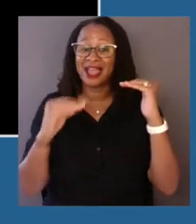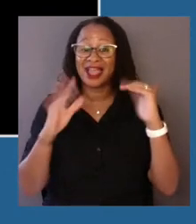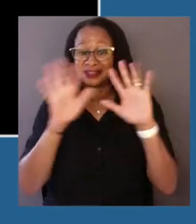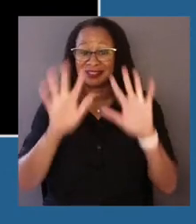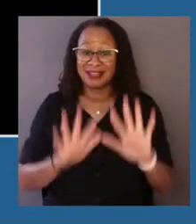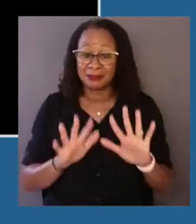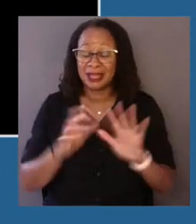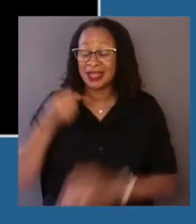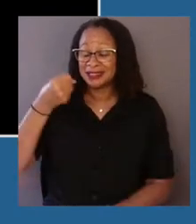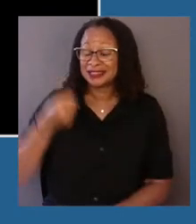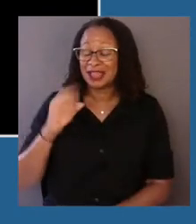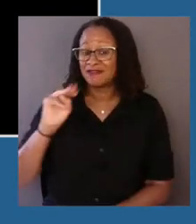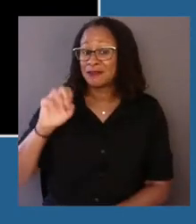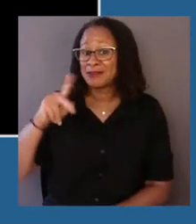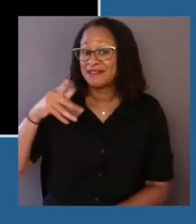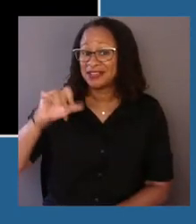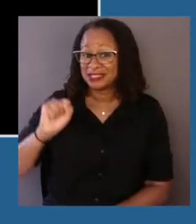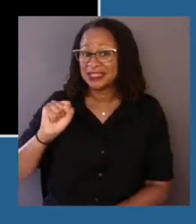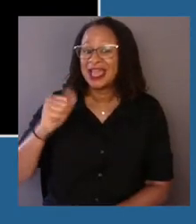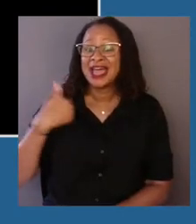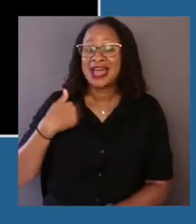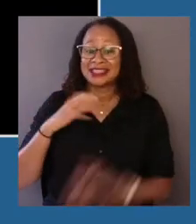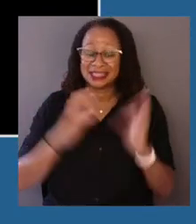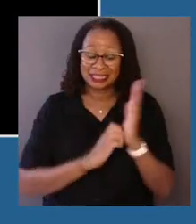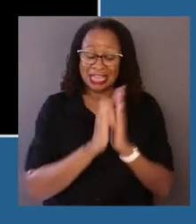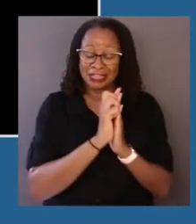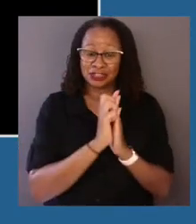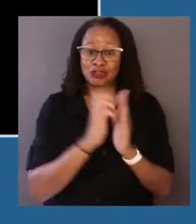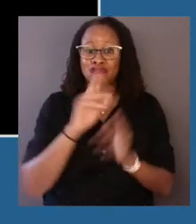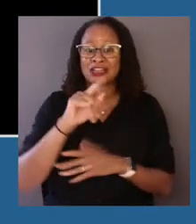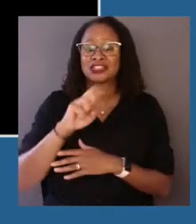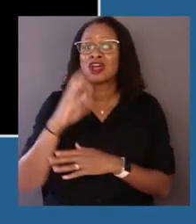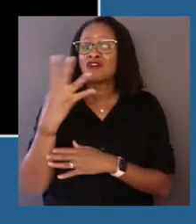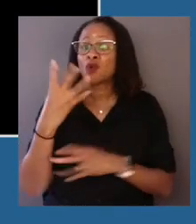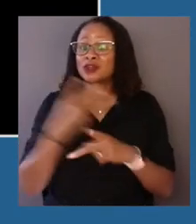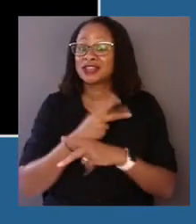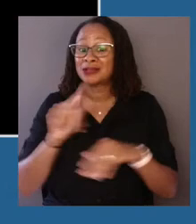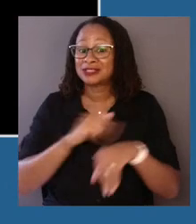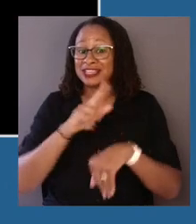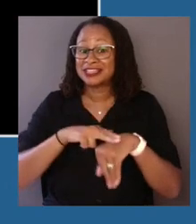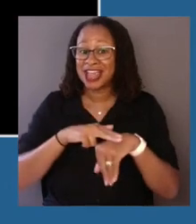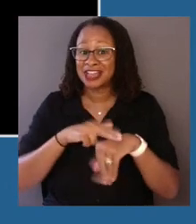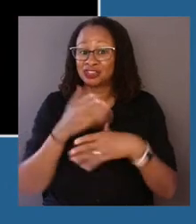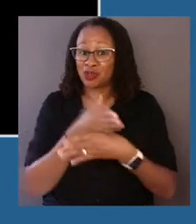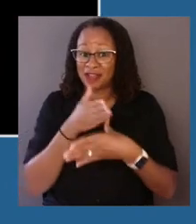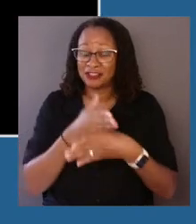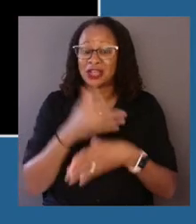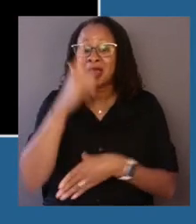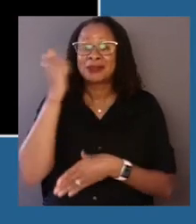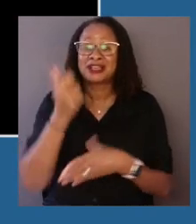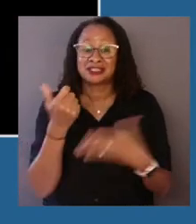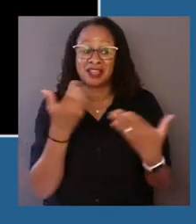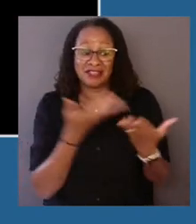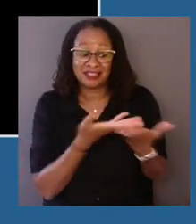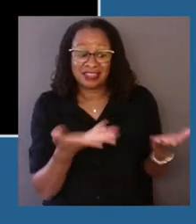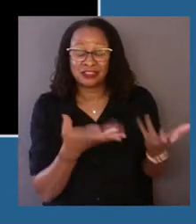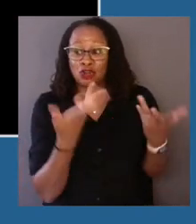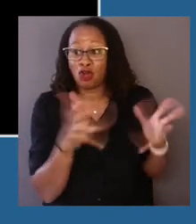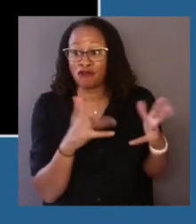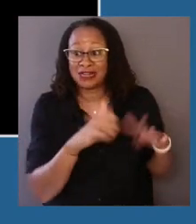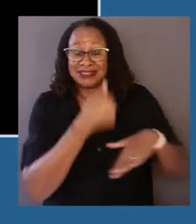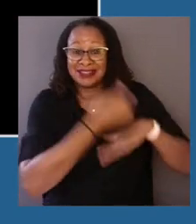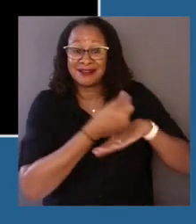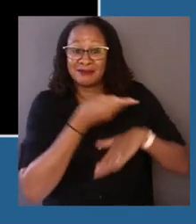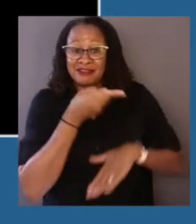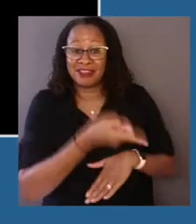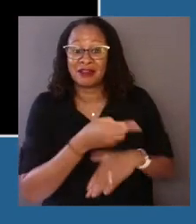has rates of cancer 4 times the national average because of the toxic facilities that are already sited there. So this pipeline